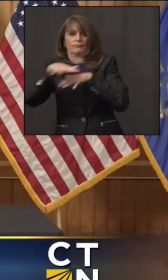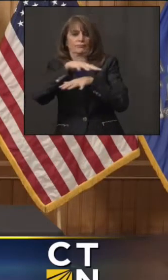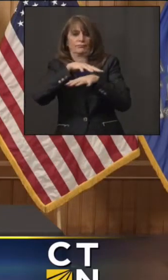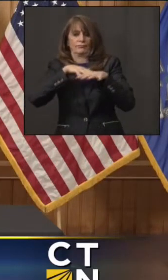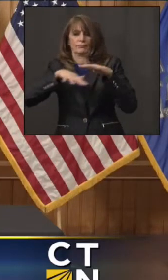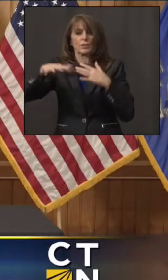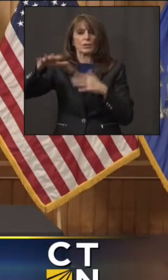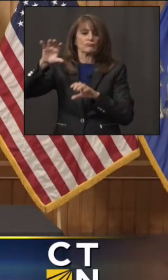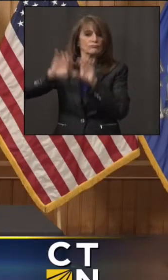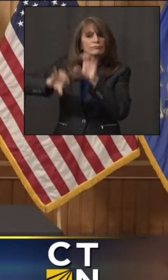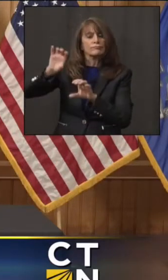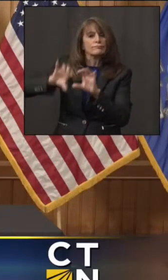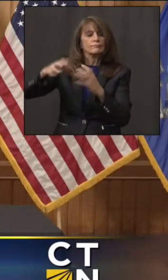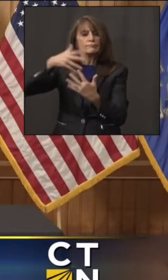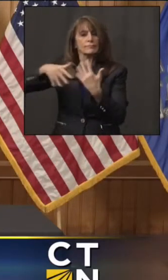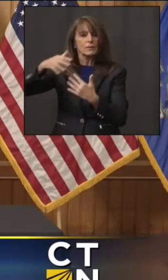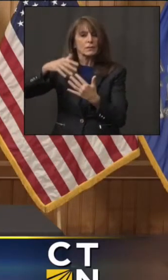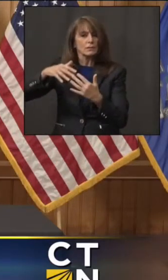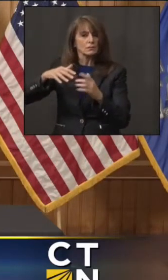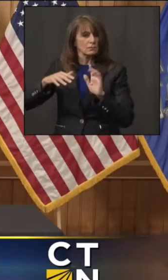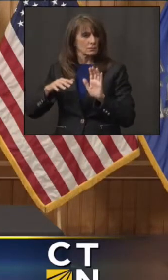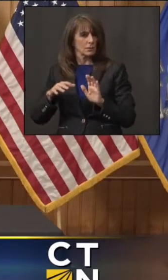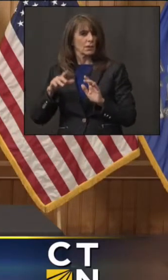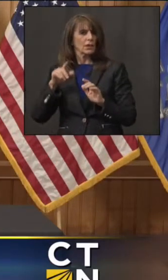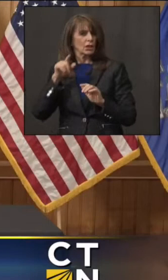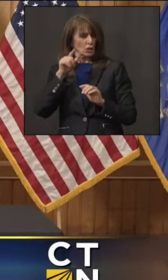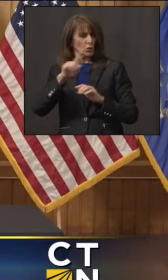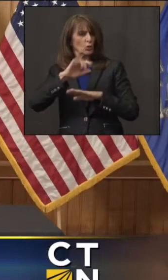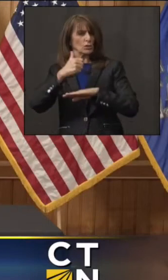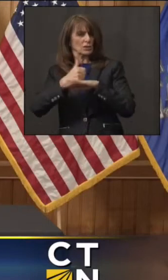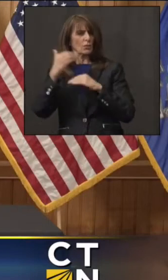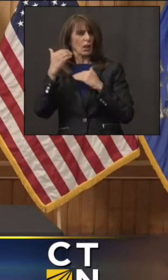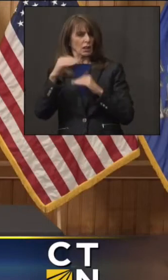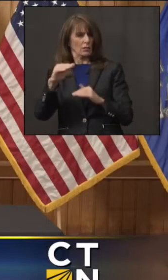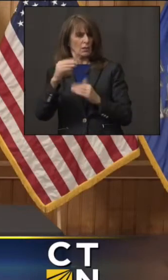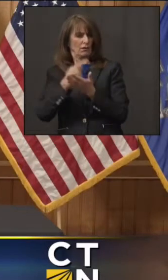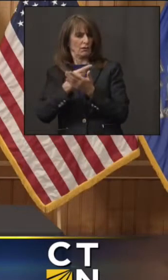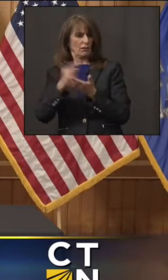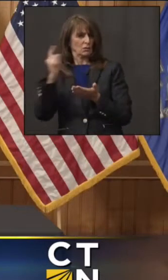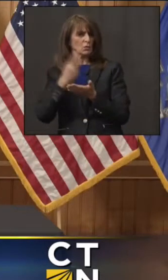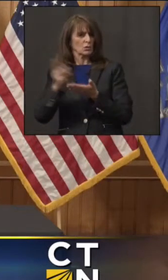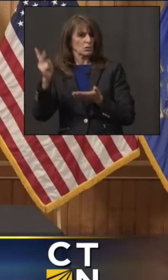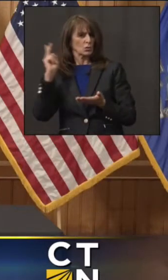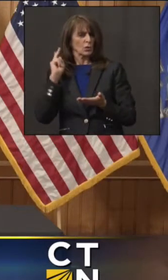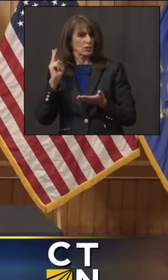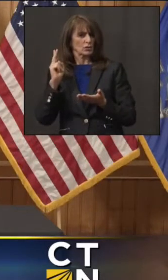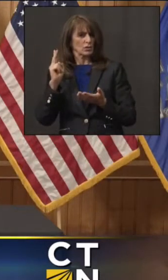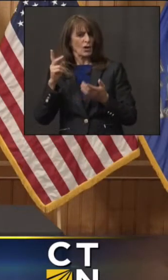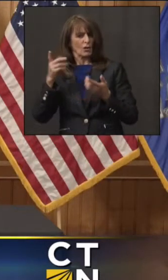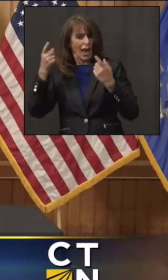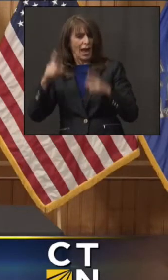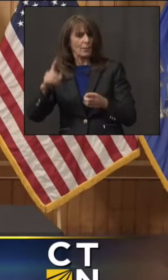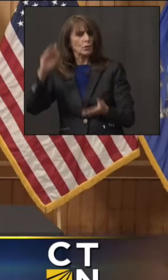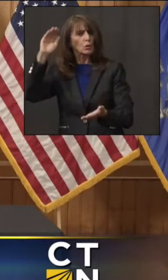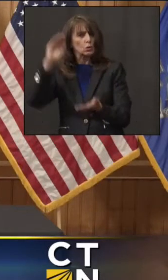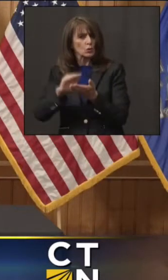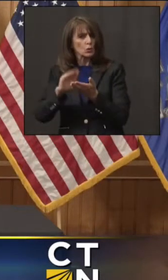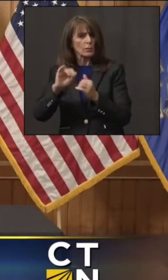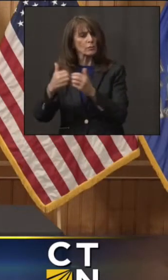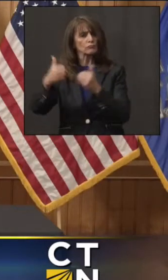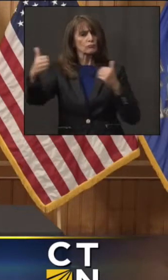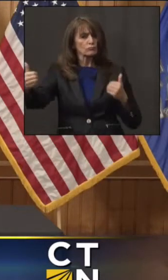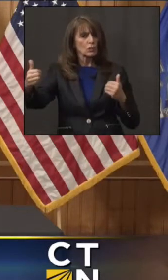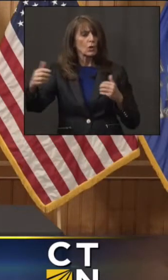socializing. Did the limitations that you put a week or two ago work to nip that, or might